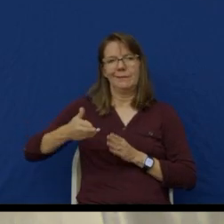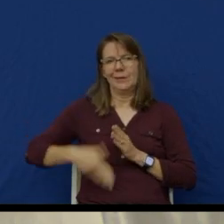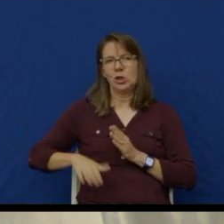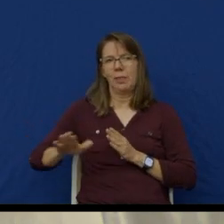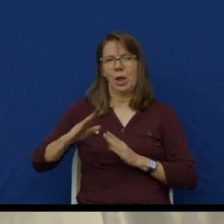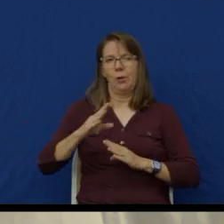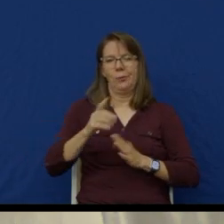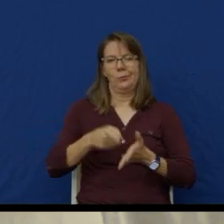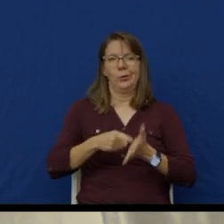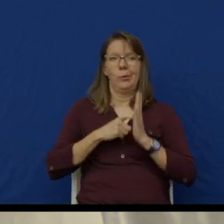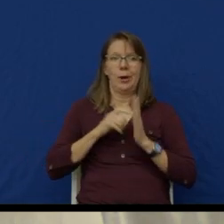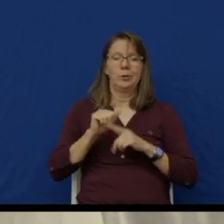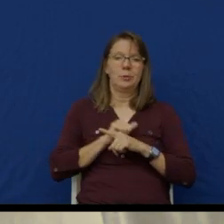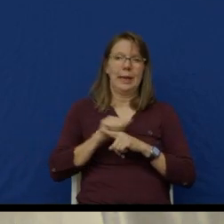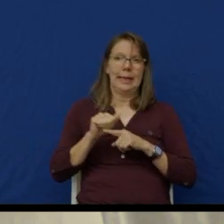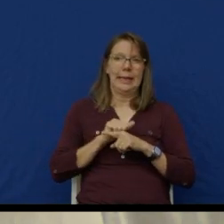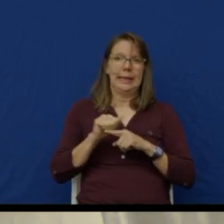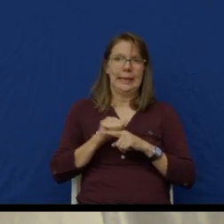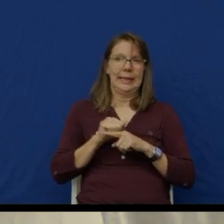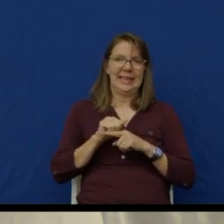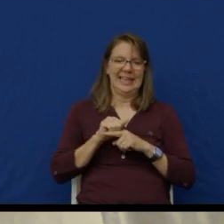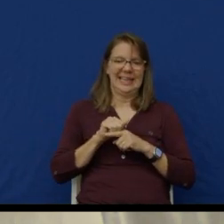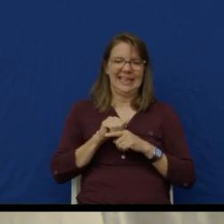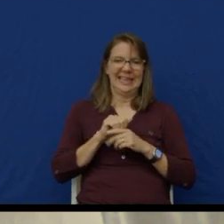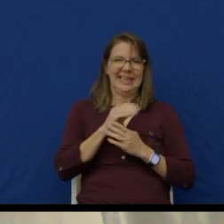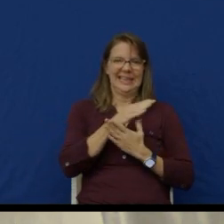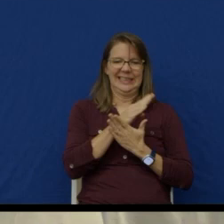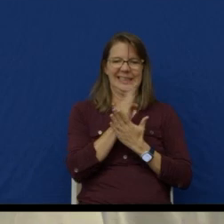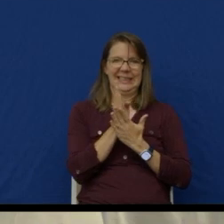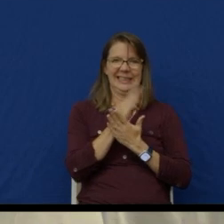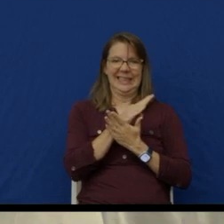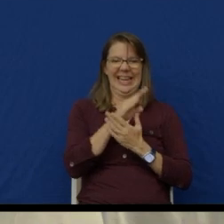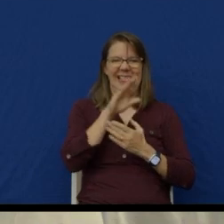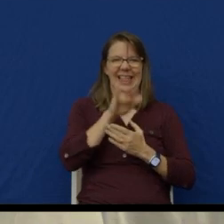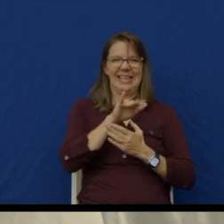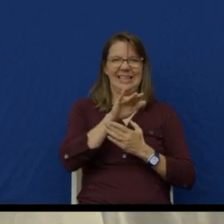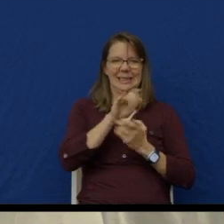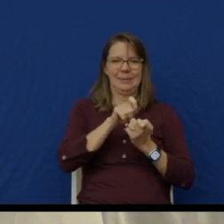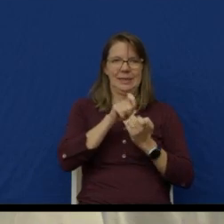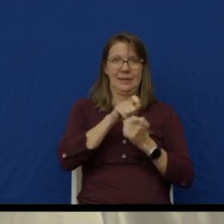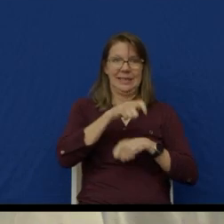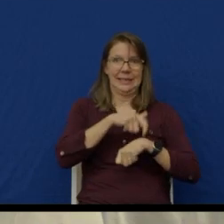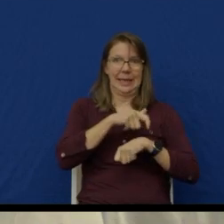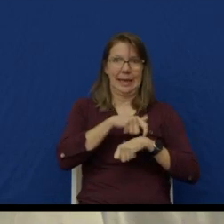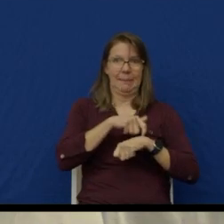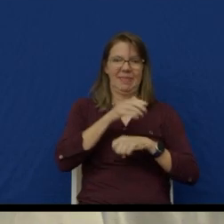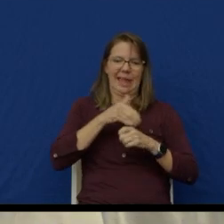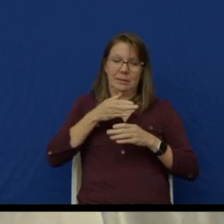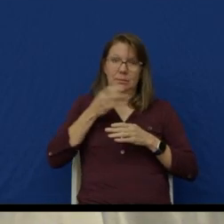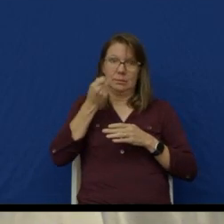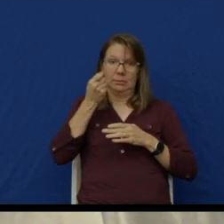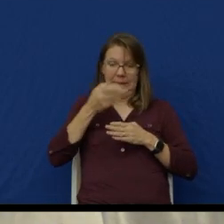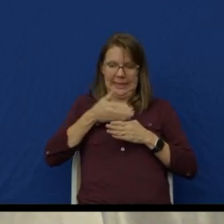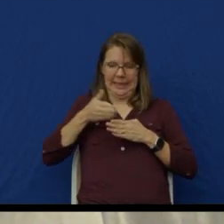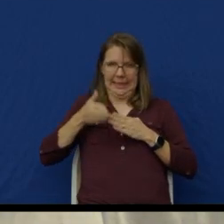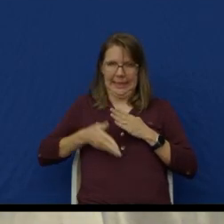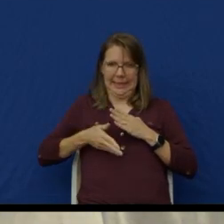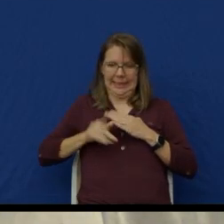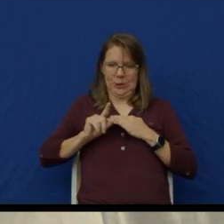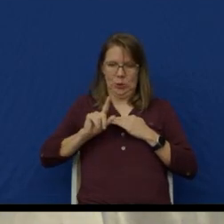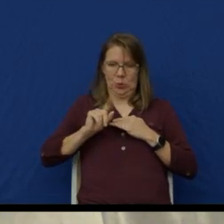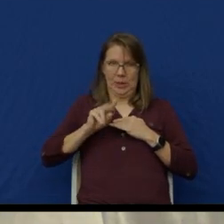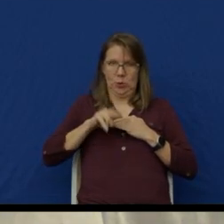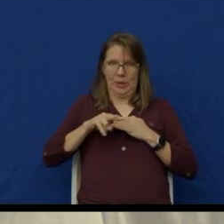their training within the allotted time, which ends on December 1st of